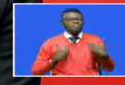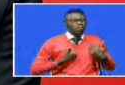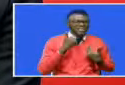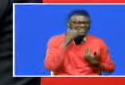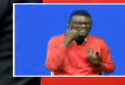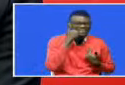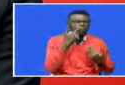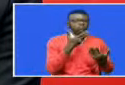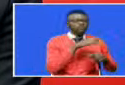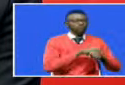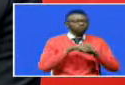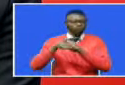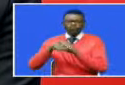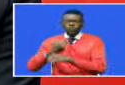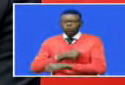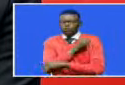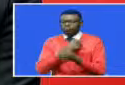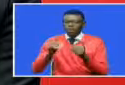to medical facilities.